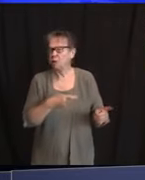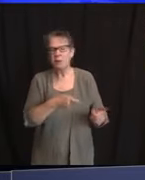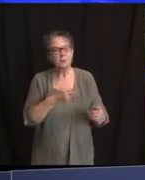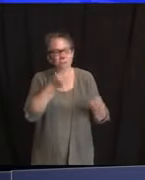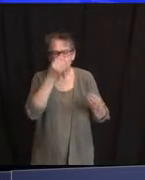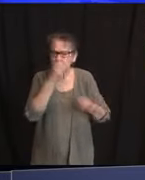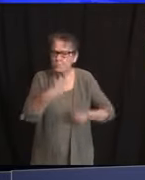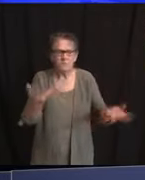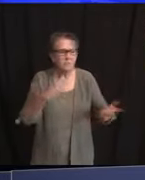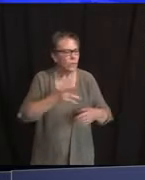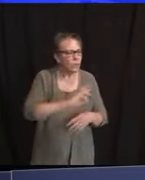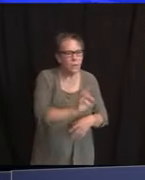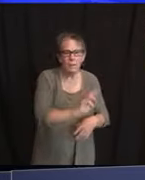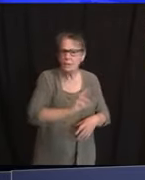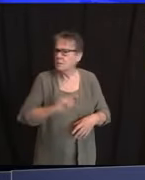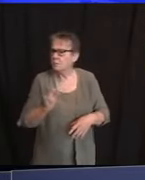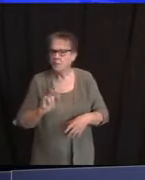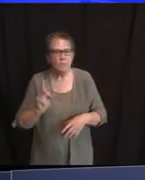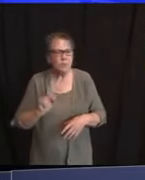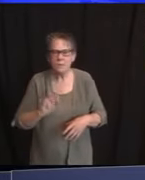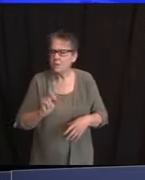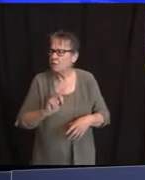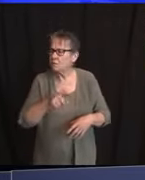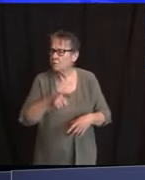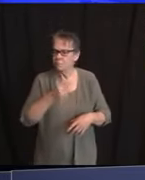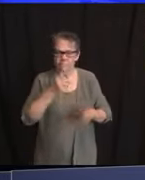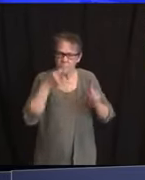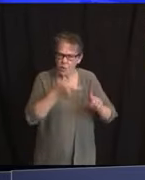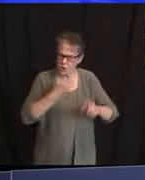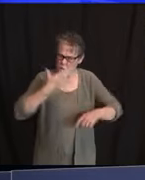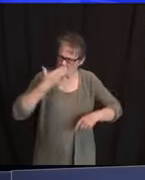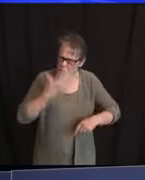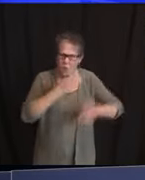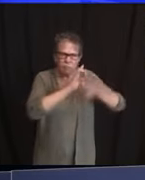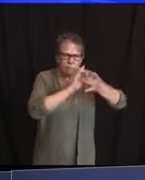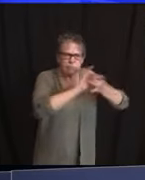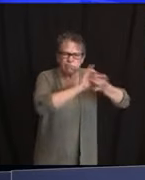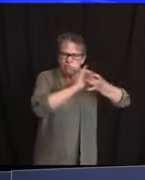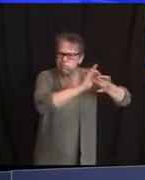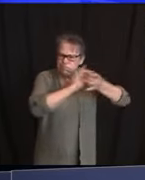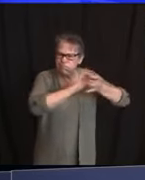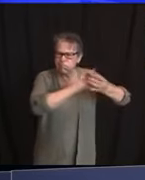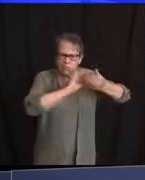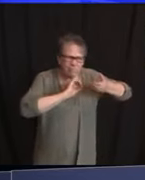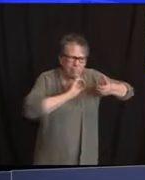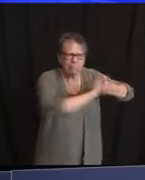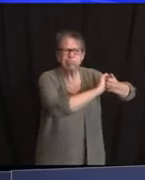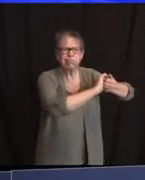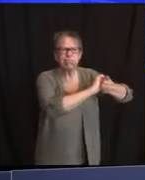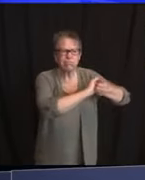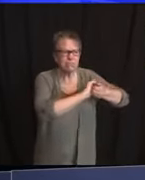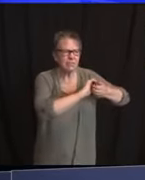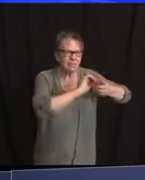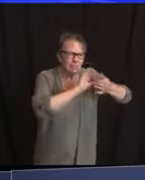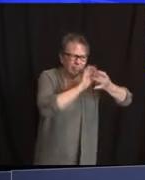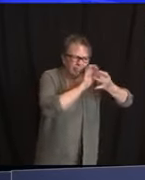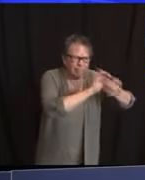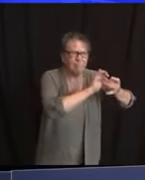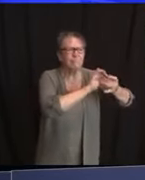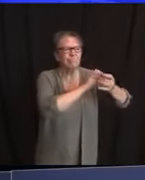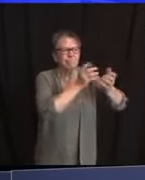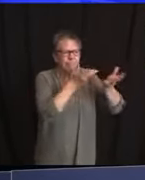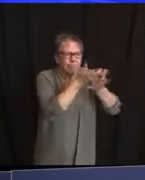to attract resources for New Jersey, and he's done that successfully. And that's the way it should be. That's why I'm not making this a